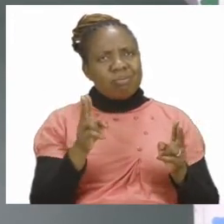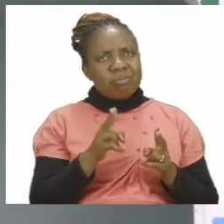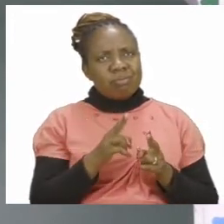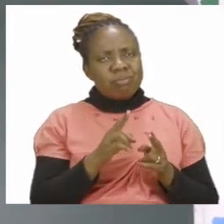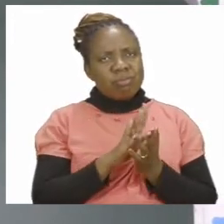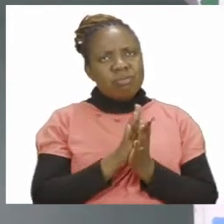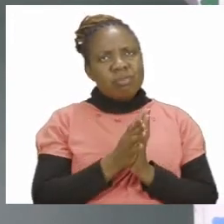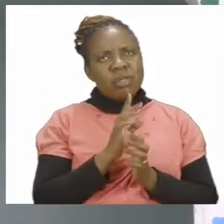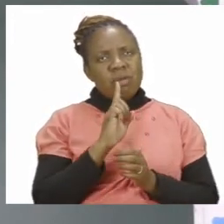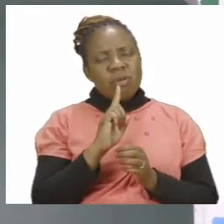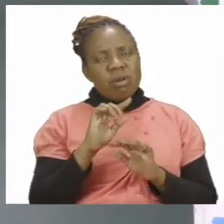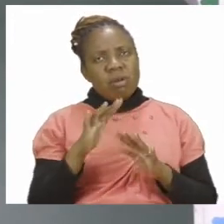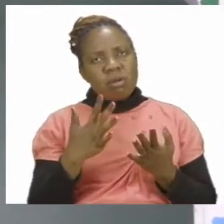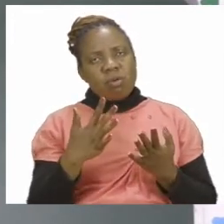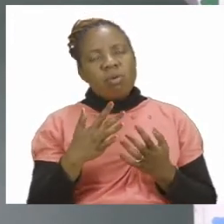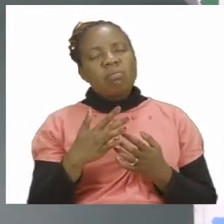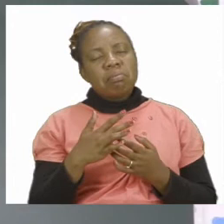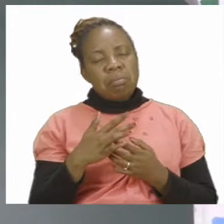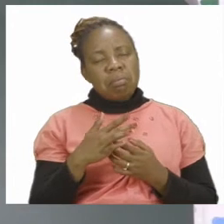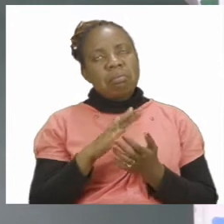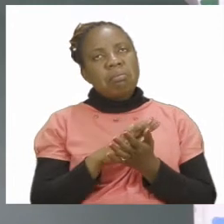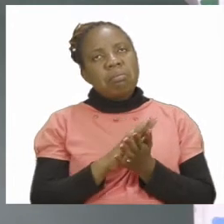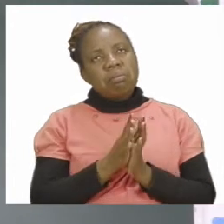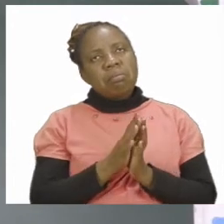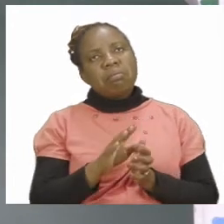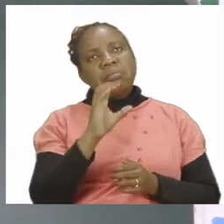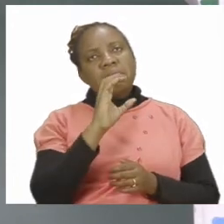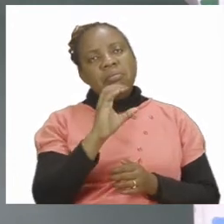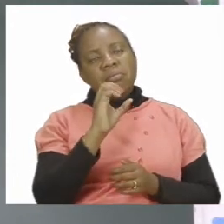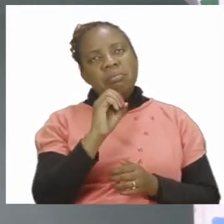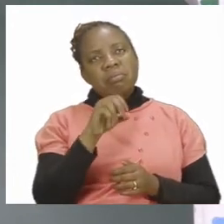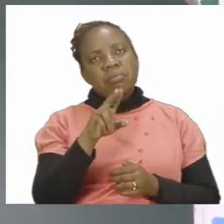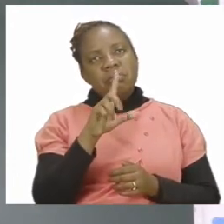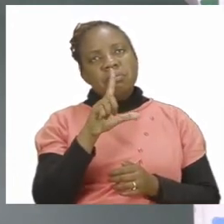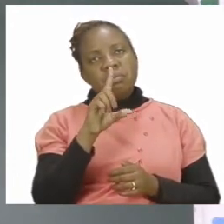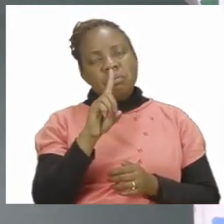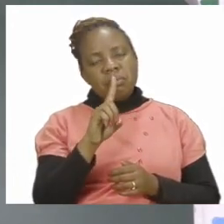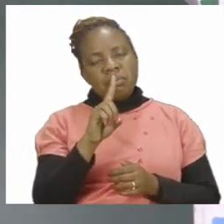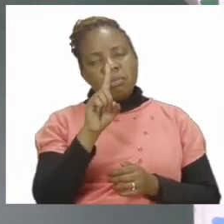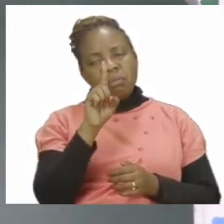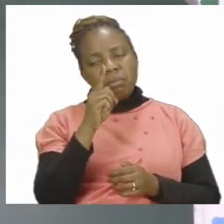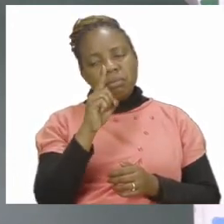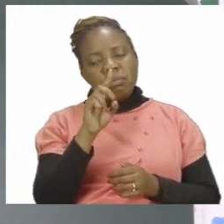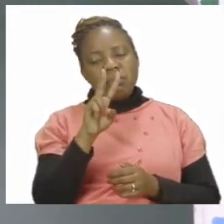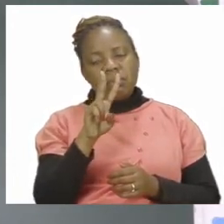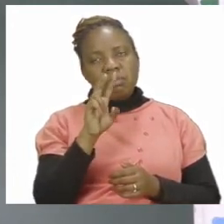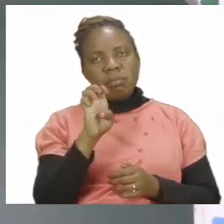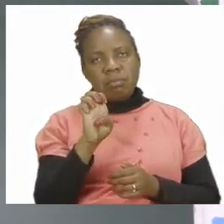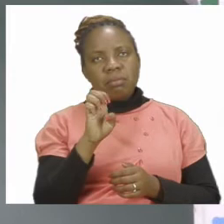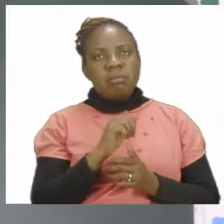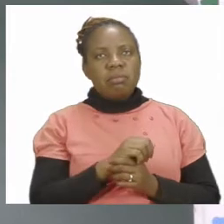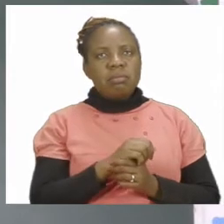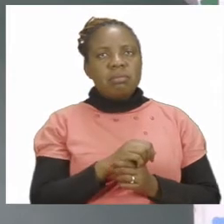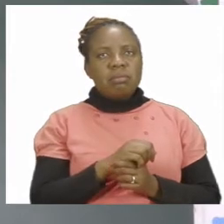have. Could have. Right. So if you look at where we have our apostrophe